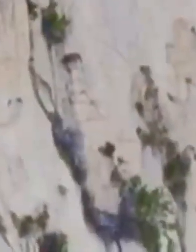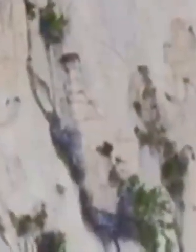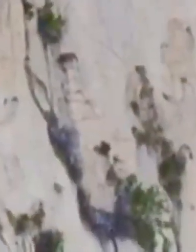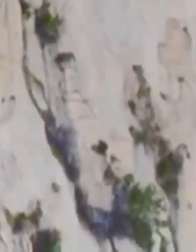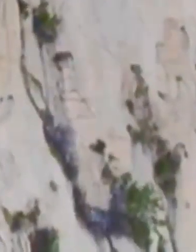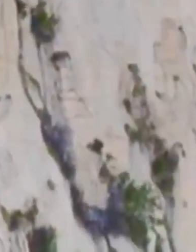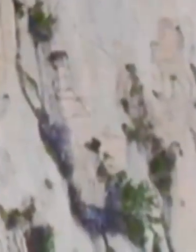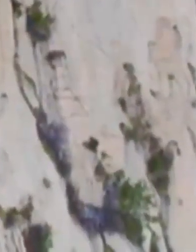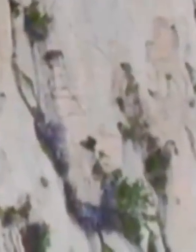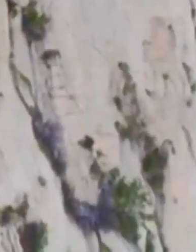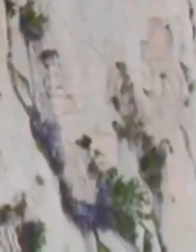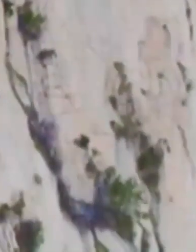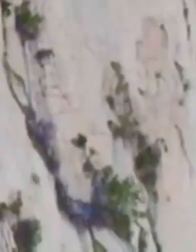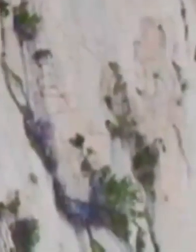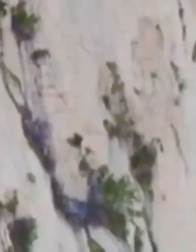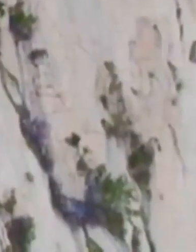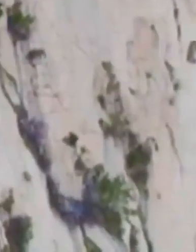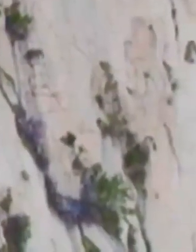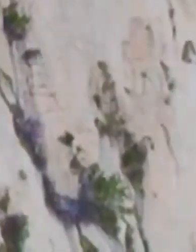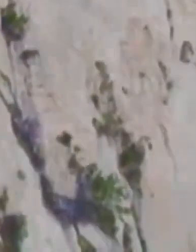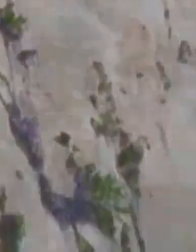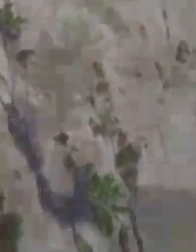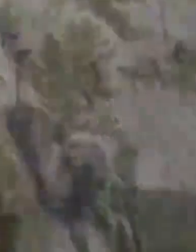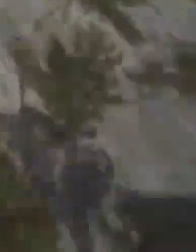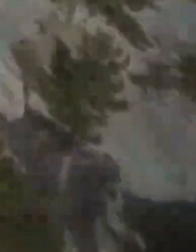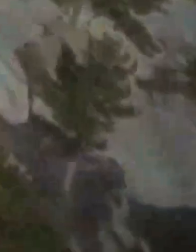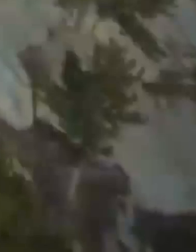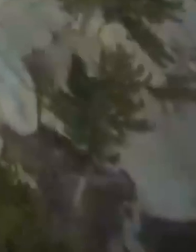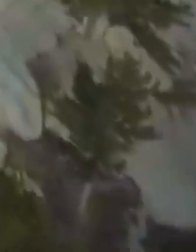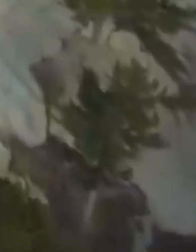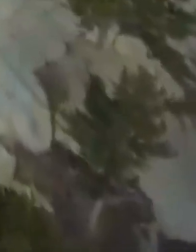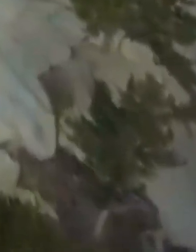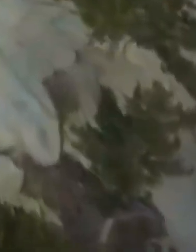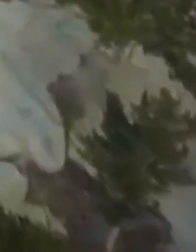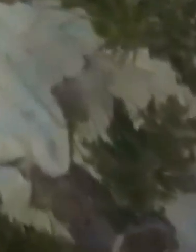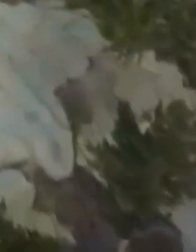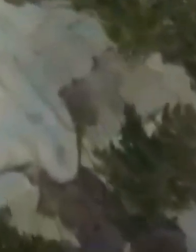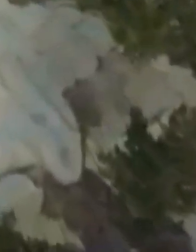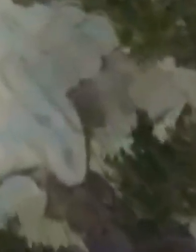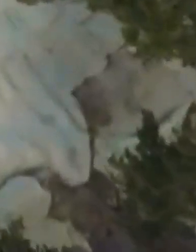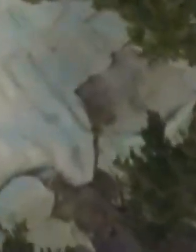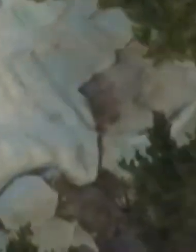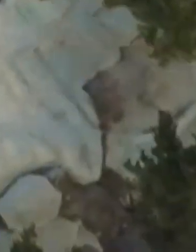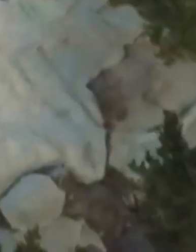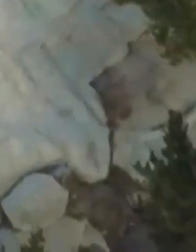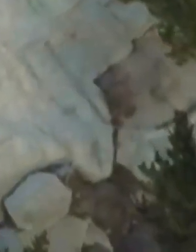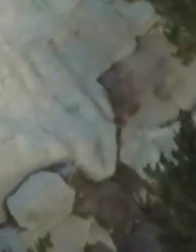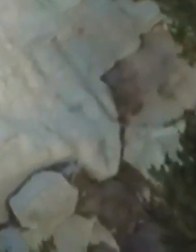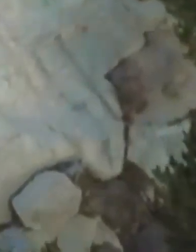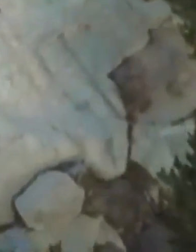In the heart of China, where clouds swirl like breath around sacred peaks, Mount Huashan rises,